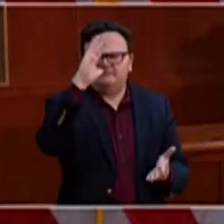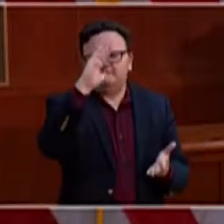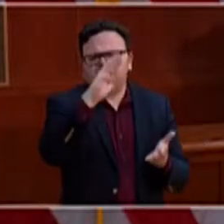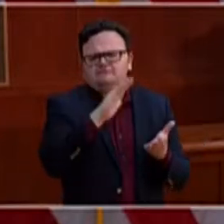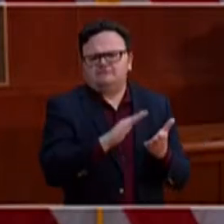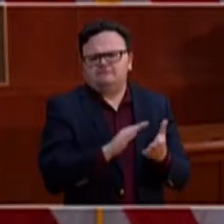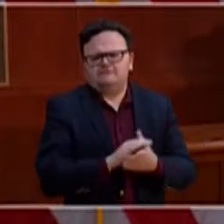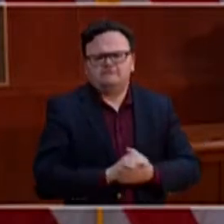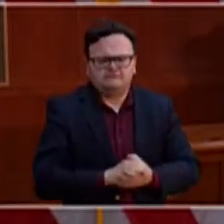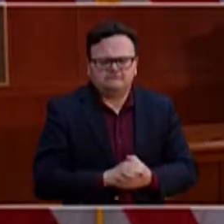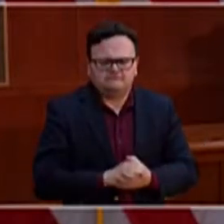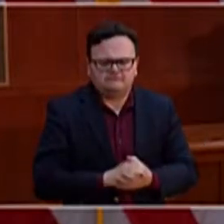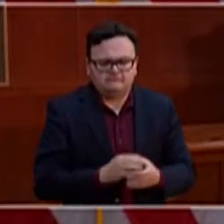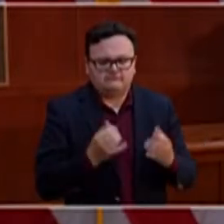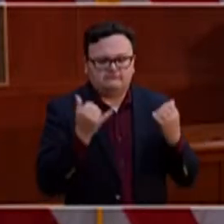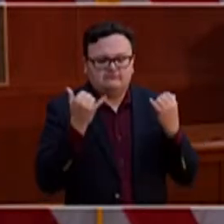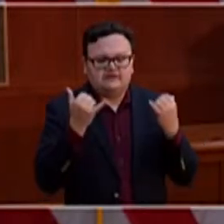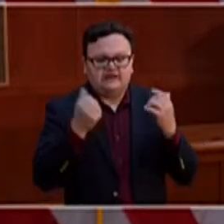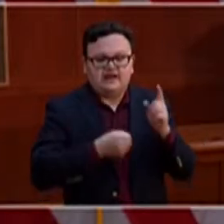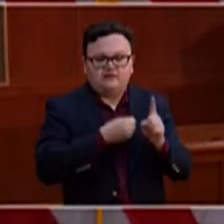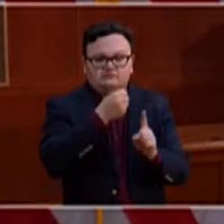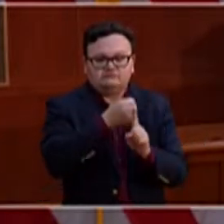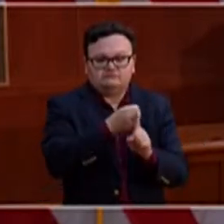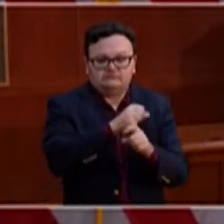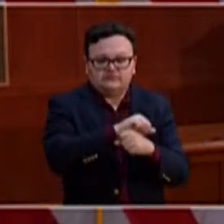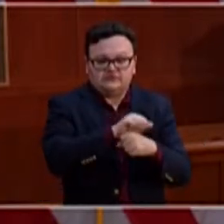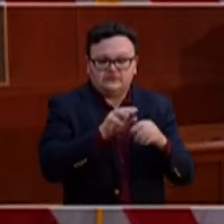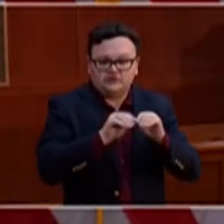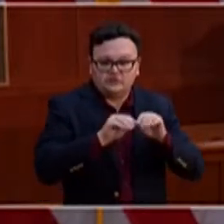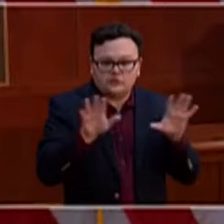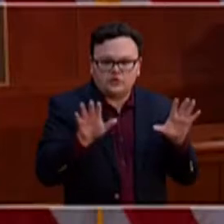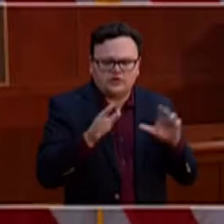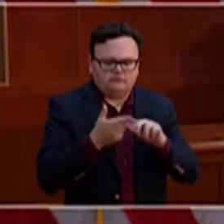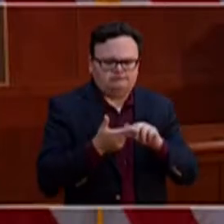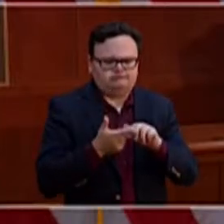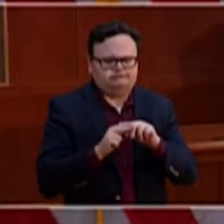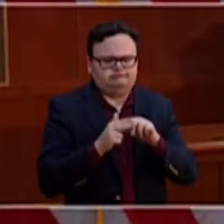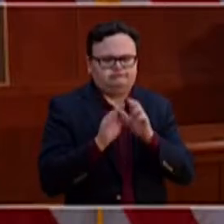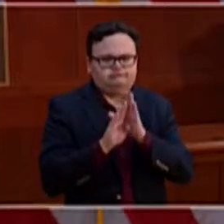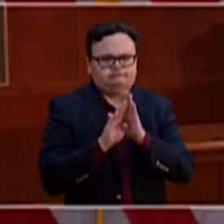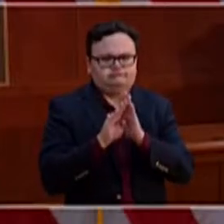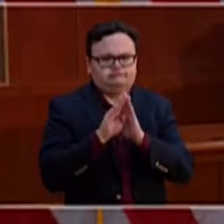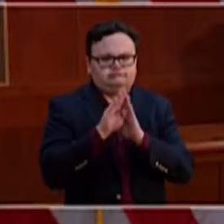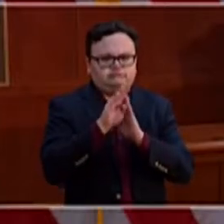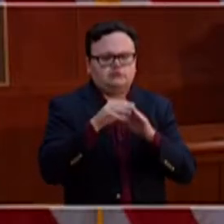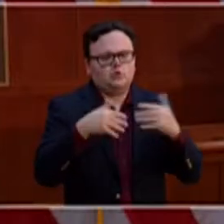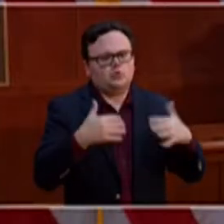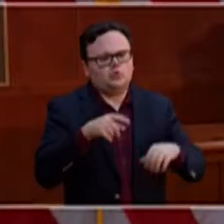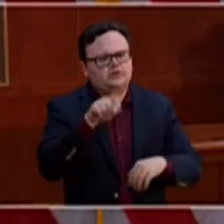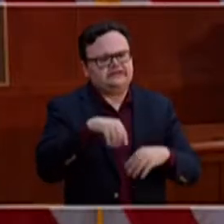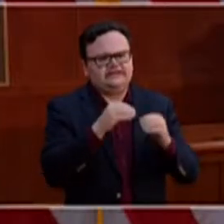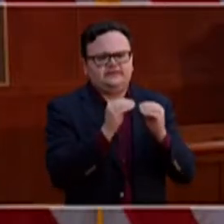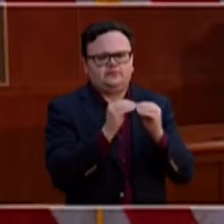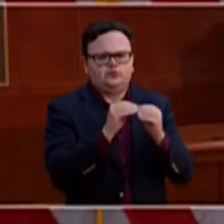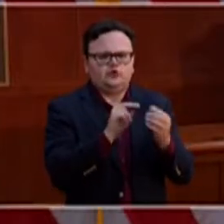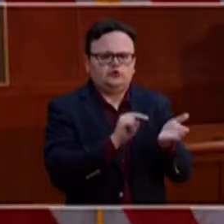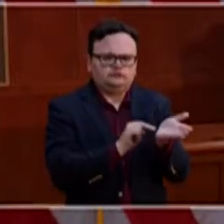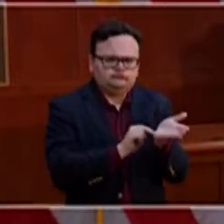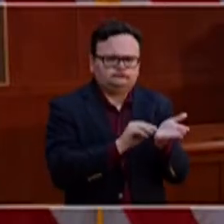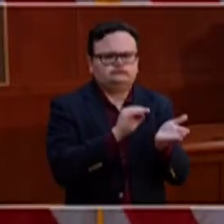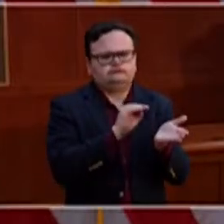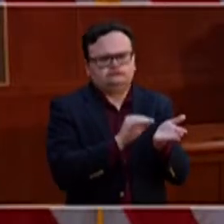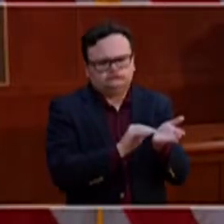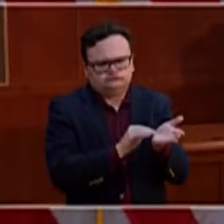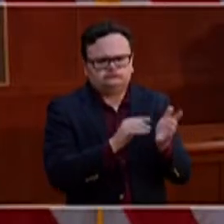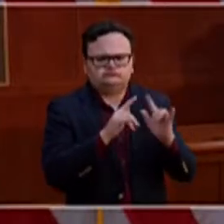we have the COVID-19 that is peaking, there is the need for staff. So we've already deployed with the Department of